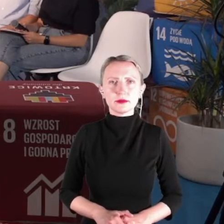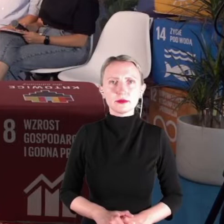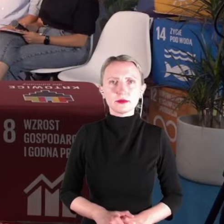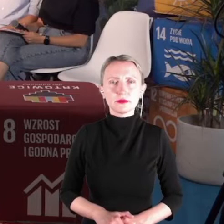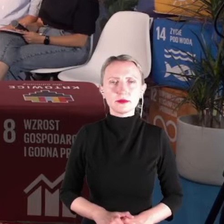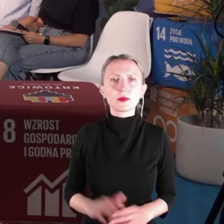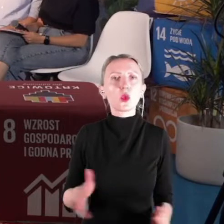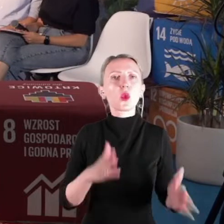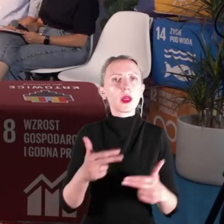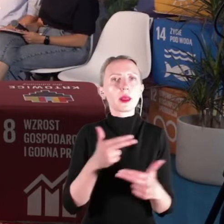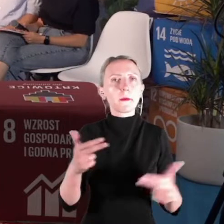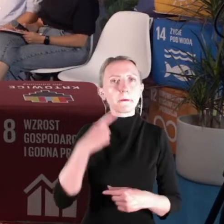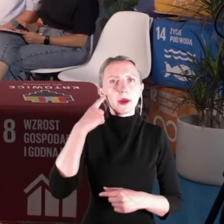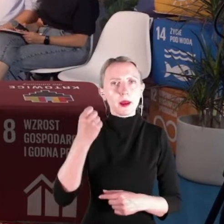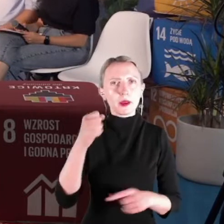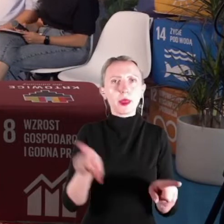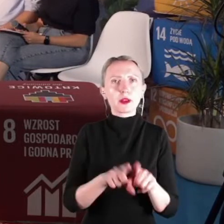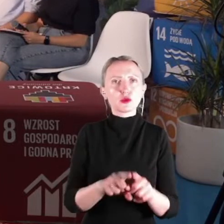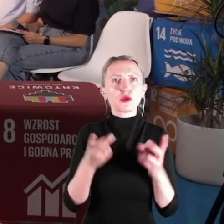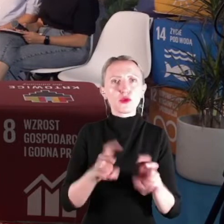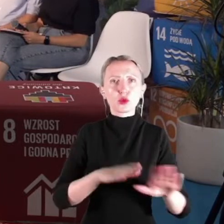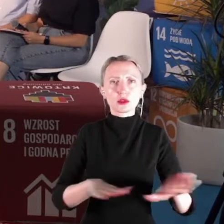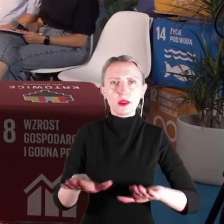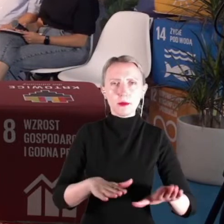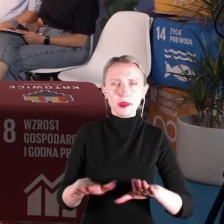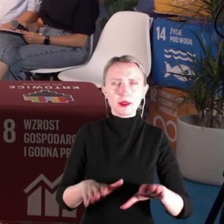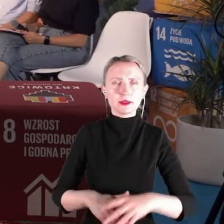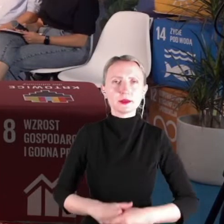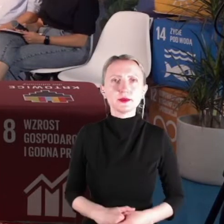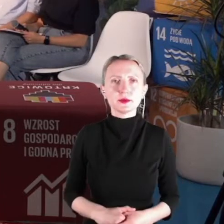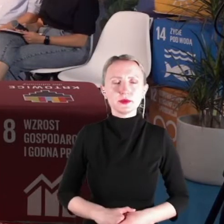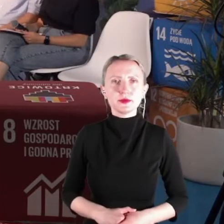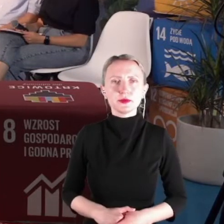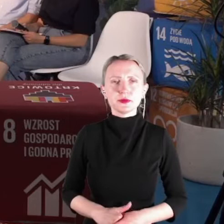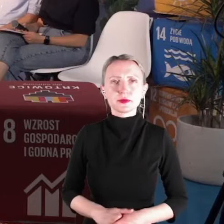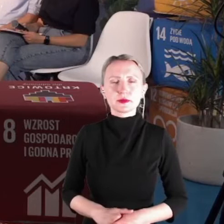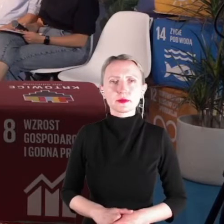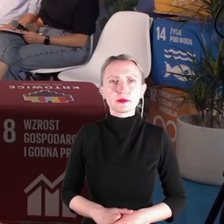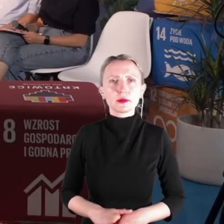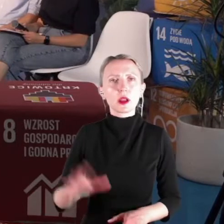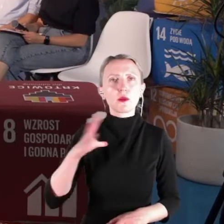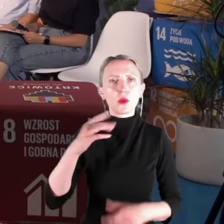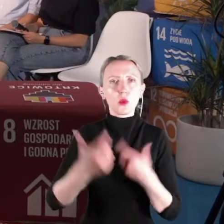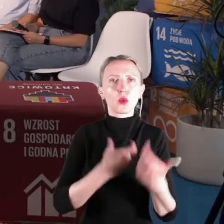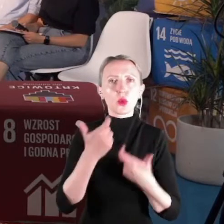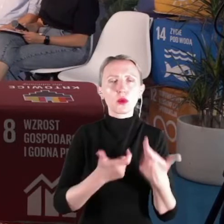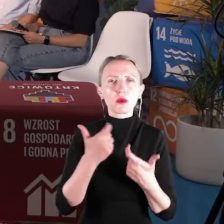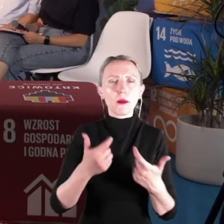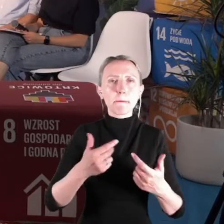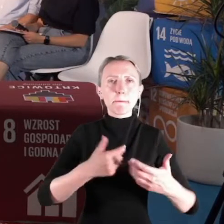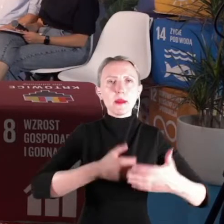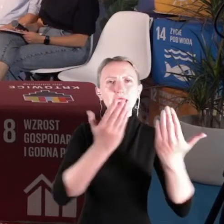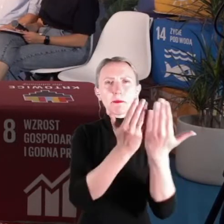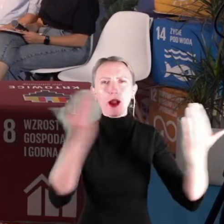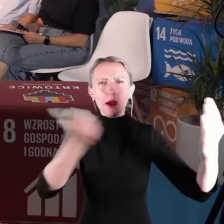Another topic is memory and placemaking. We painted a large-scale art piece of this young and talented